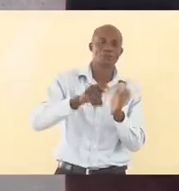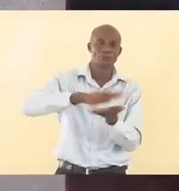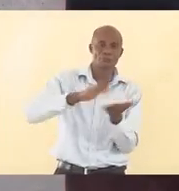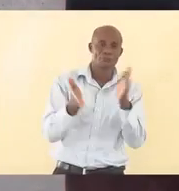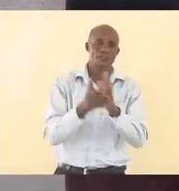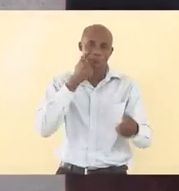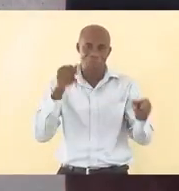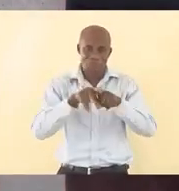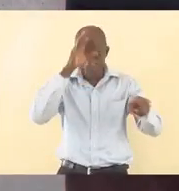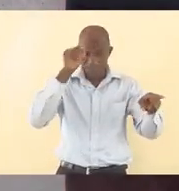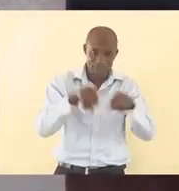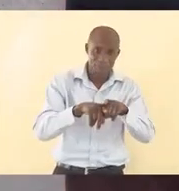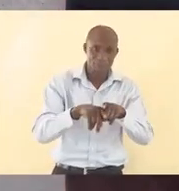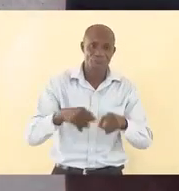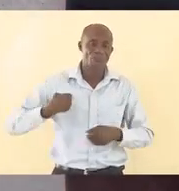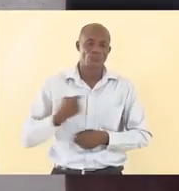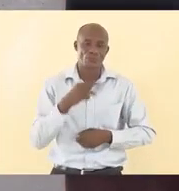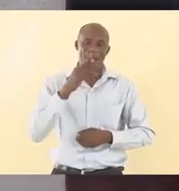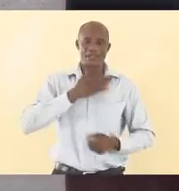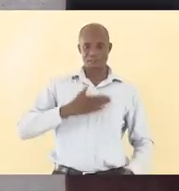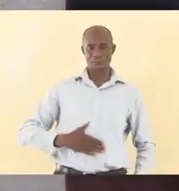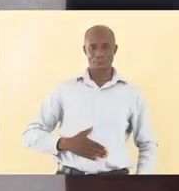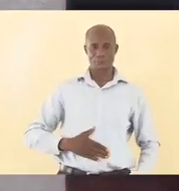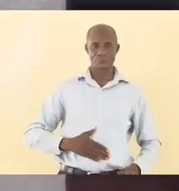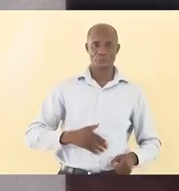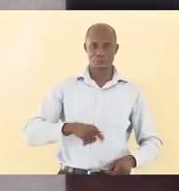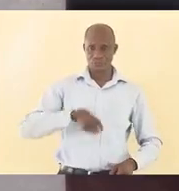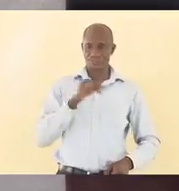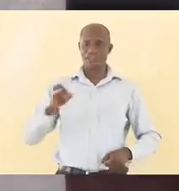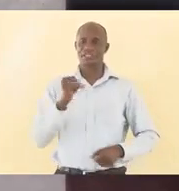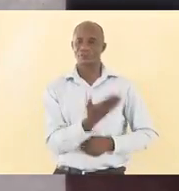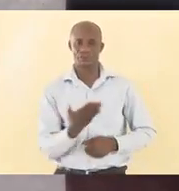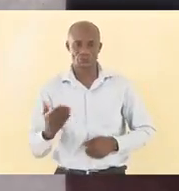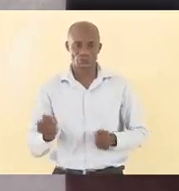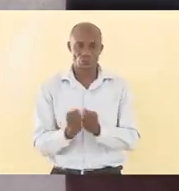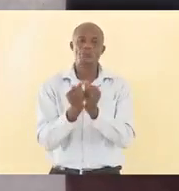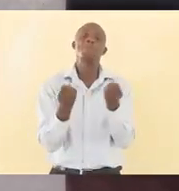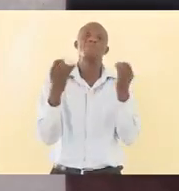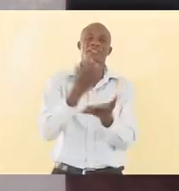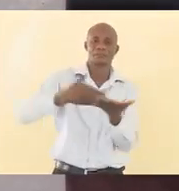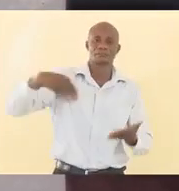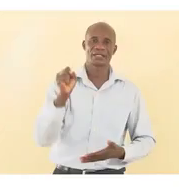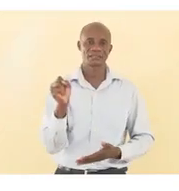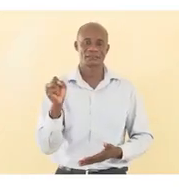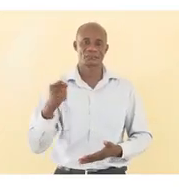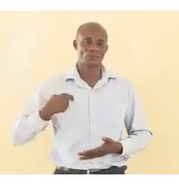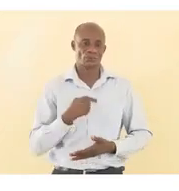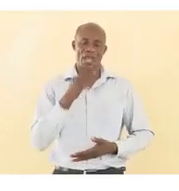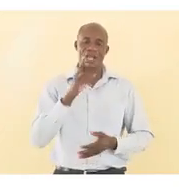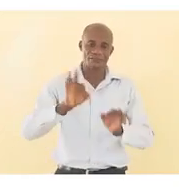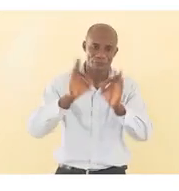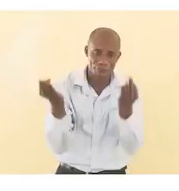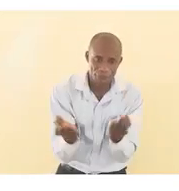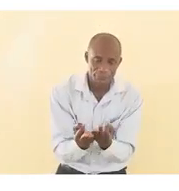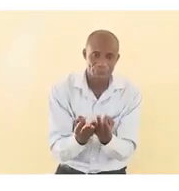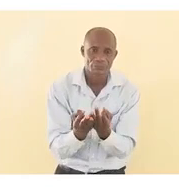sisters. We are a body, a living organism with many parts. We are a family, meaning we are linked